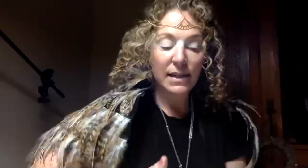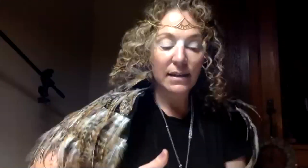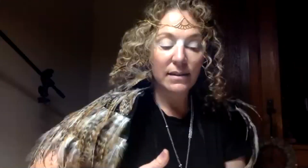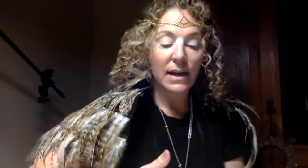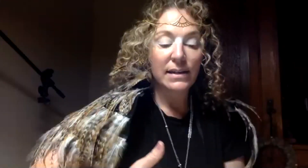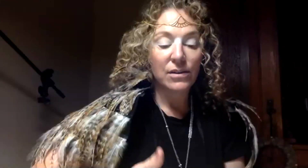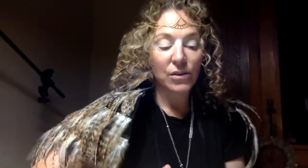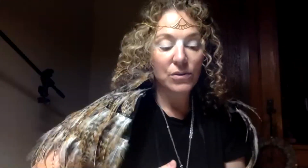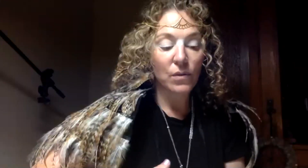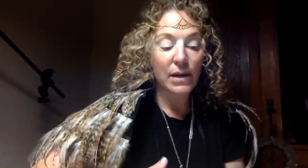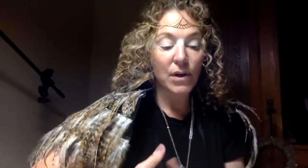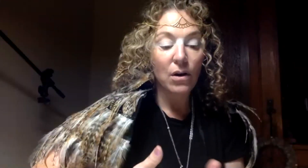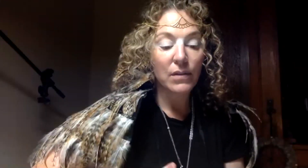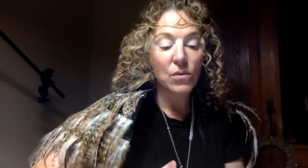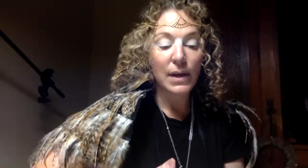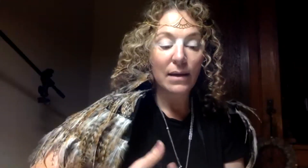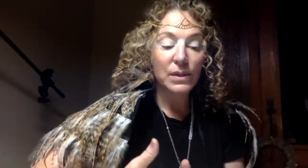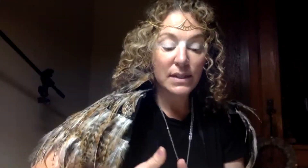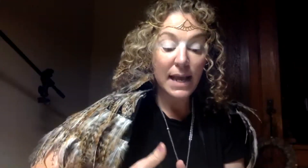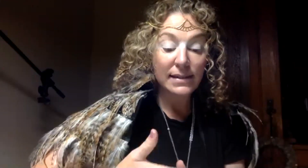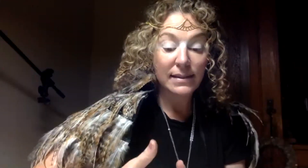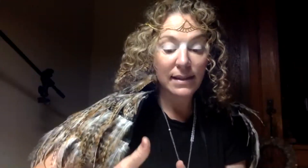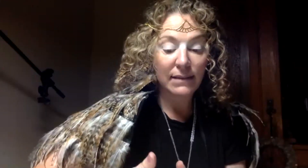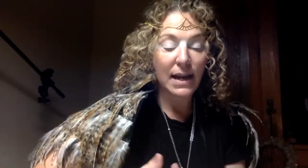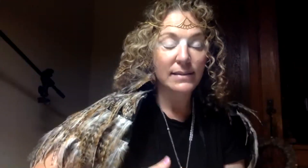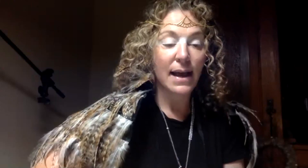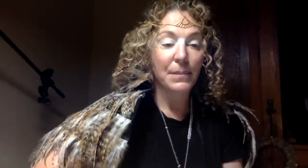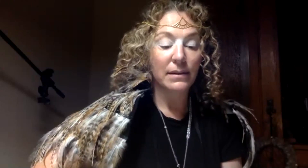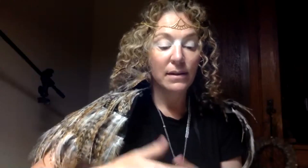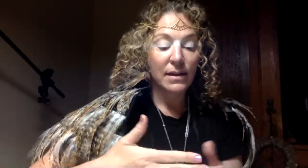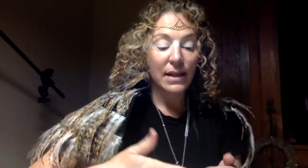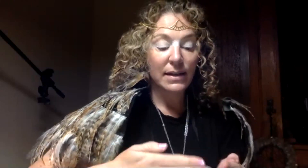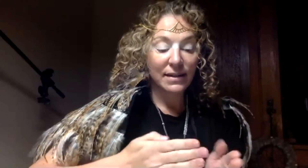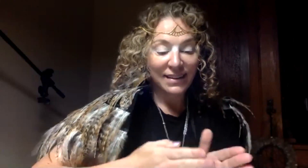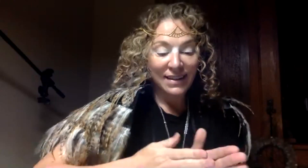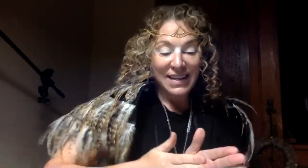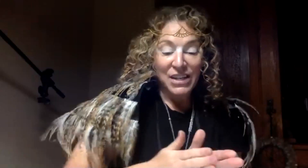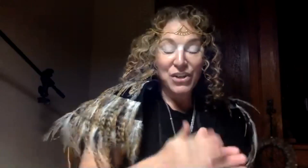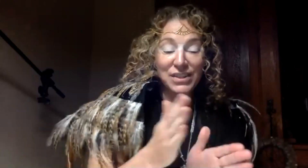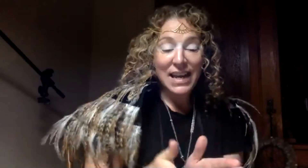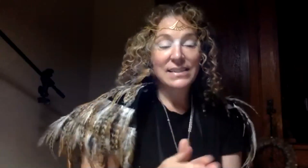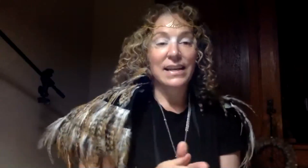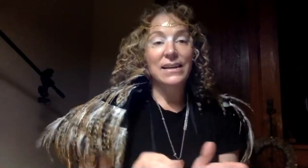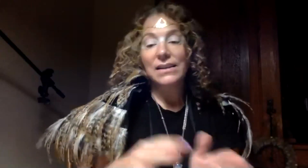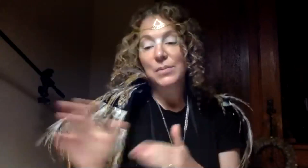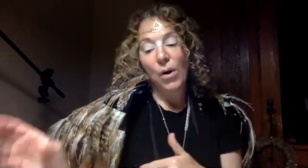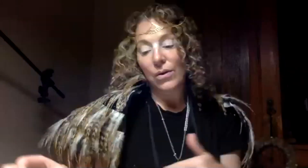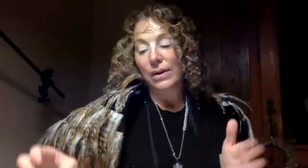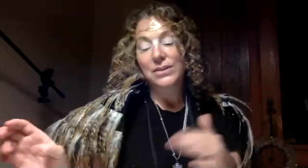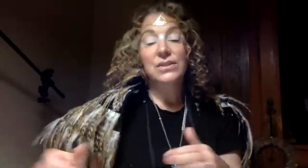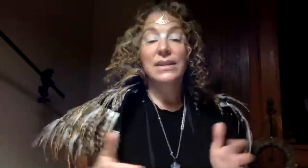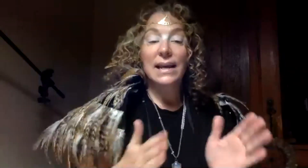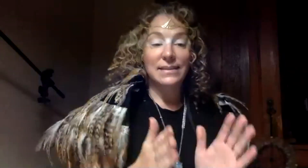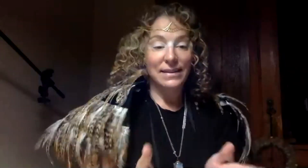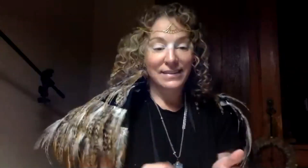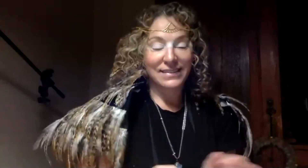next thing that I need to do. So like regarding the new cat, what's the next thing that has to happen? Like just the next thing, not tomorrow, not